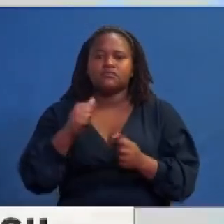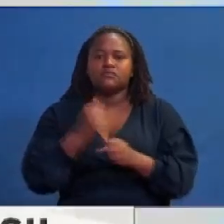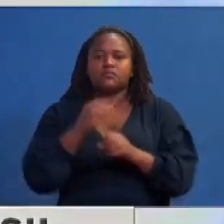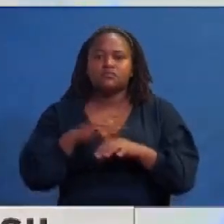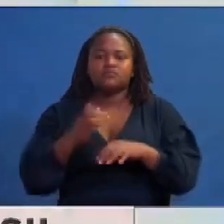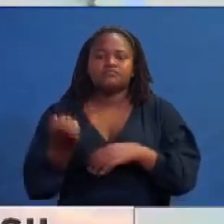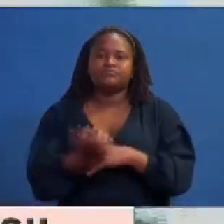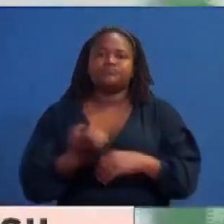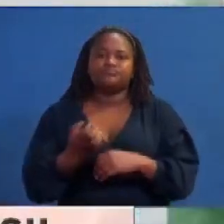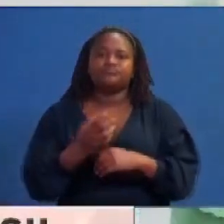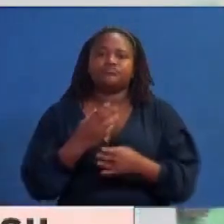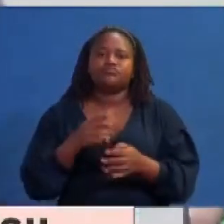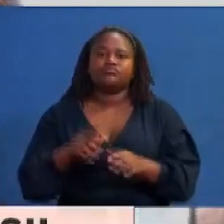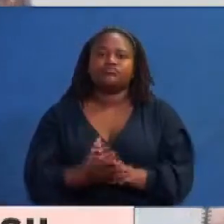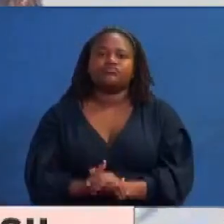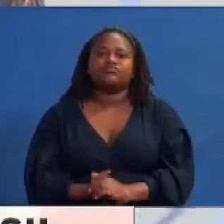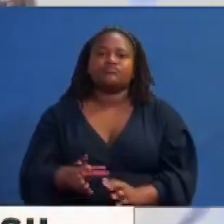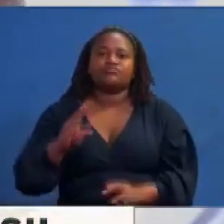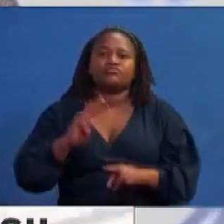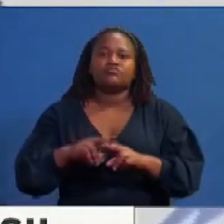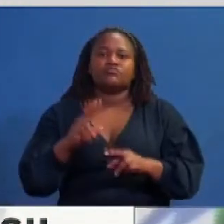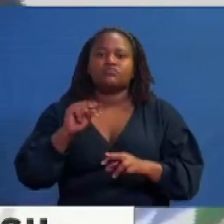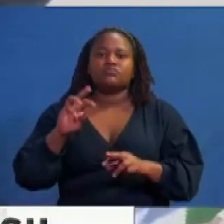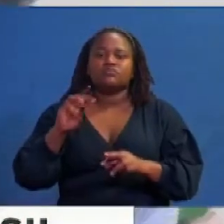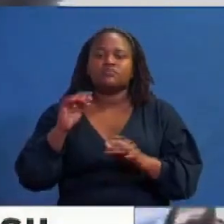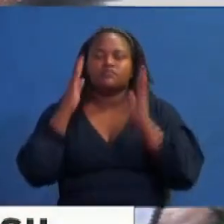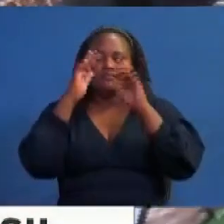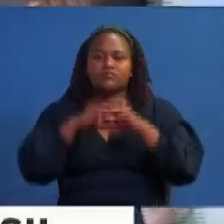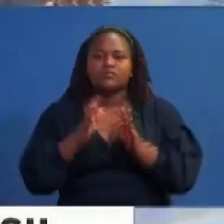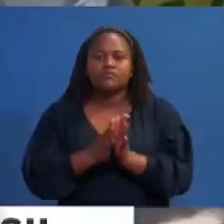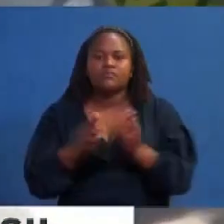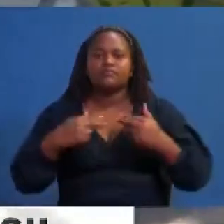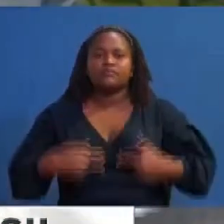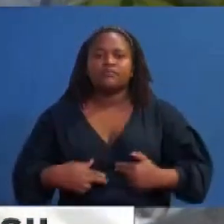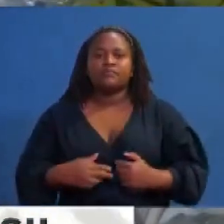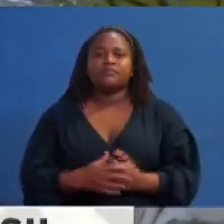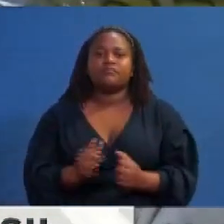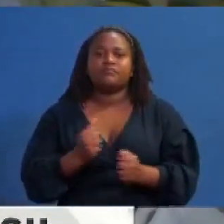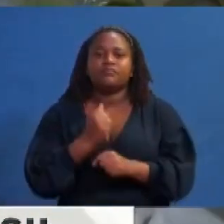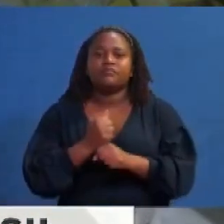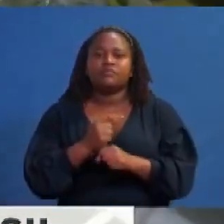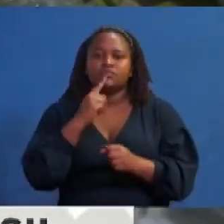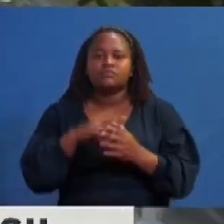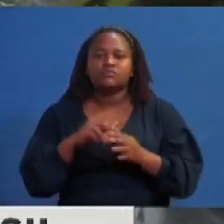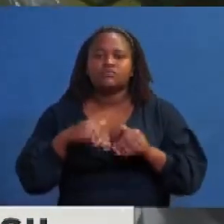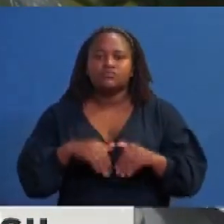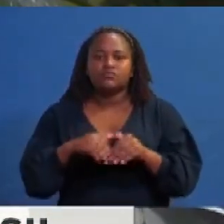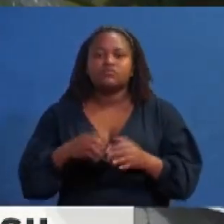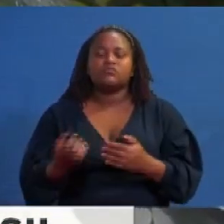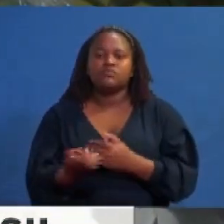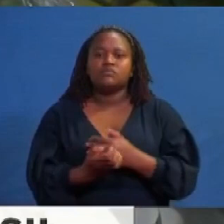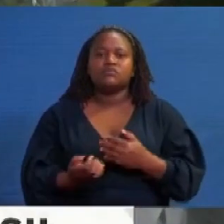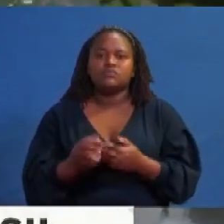environment. The crackdown underscores NEMA's commitment to safeguarding public health and ensuring strict adherence to